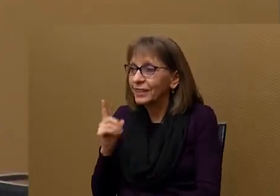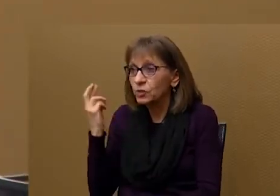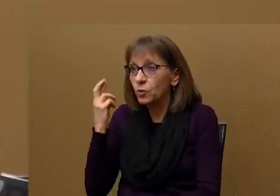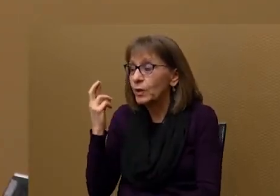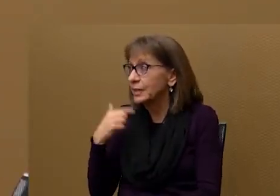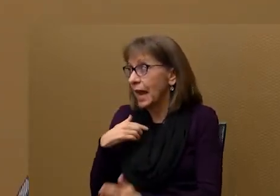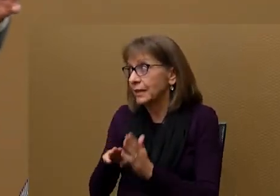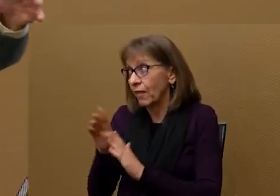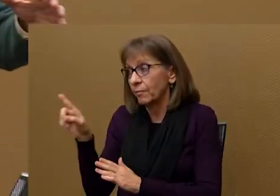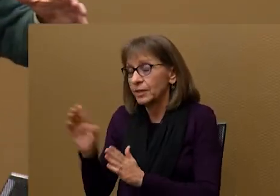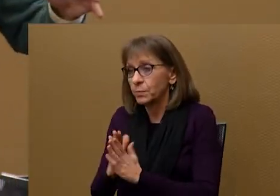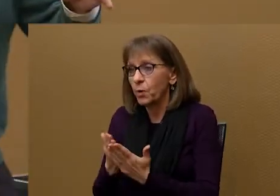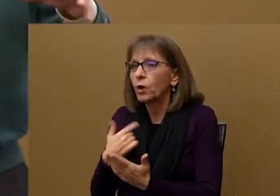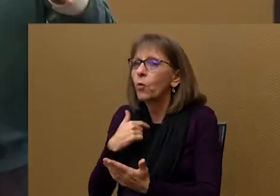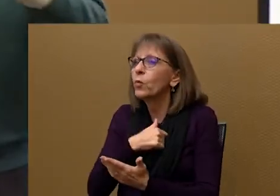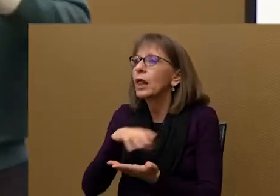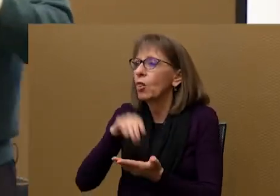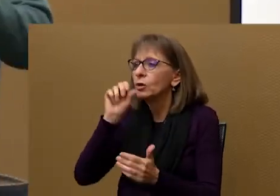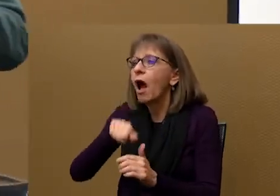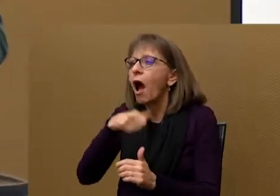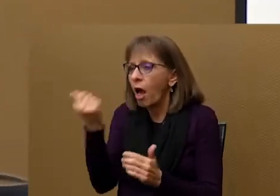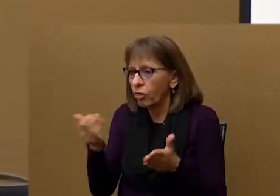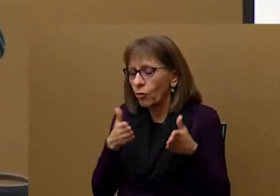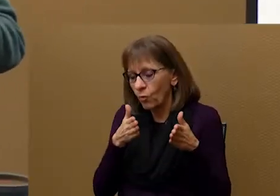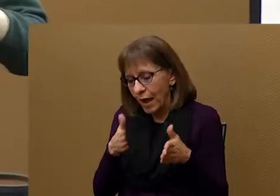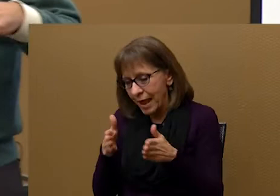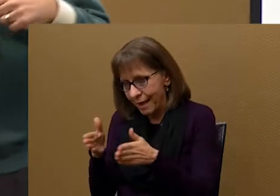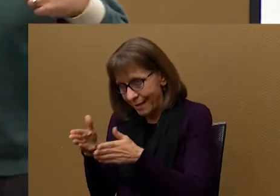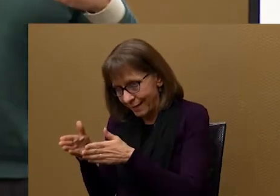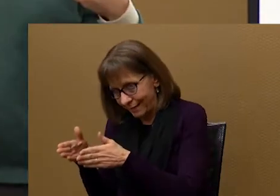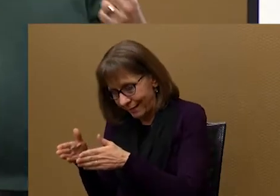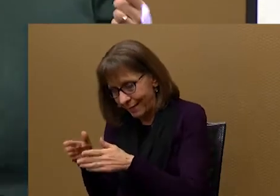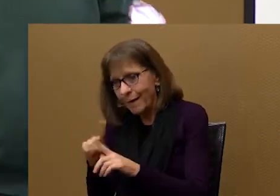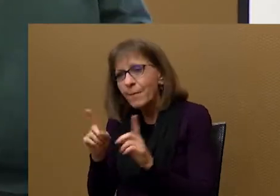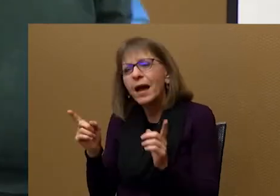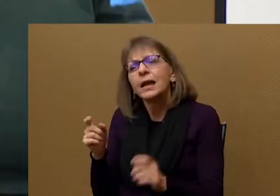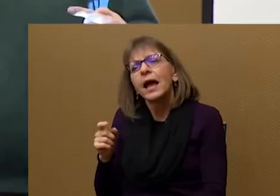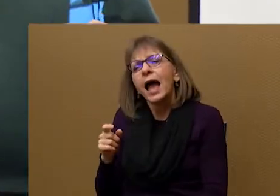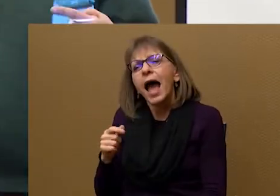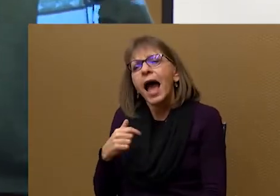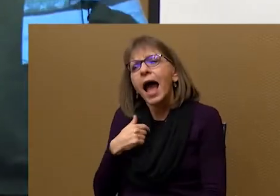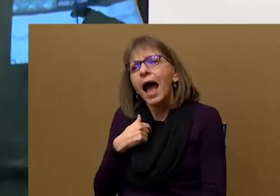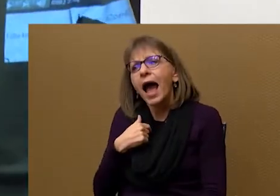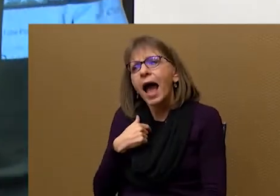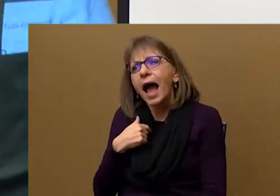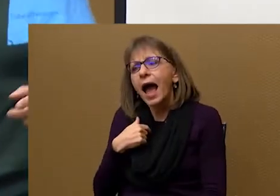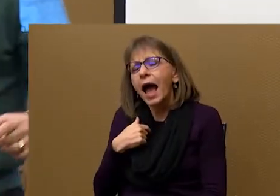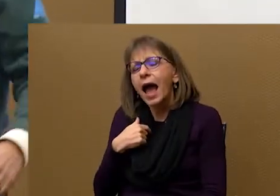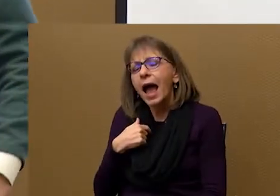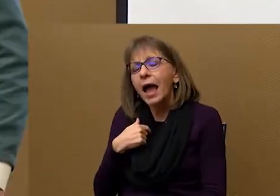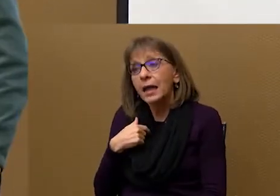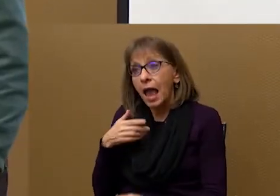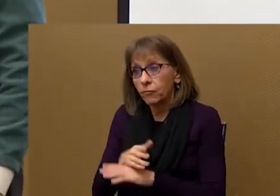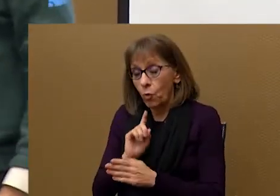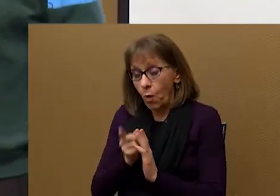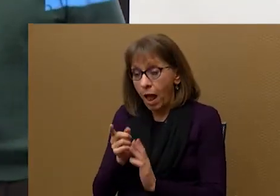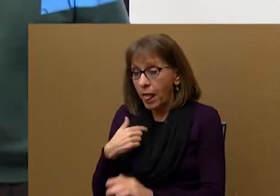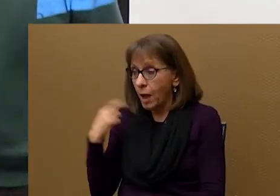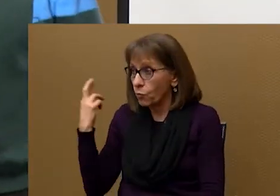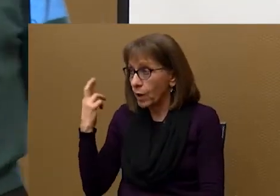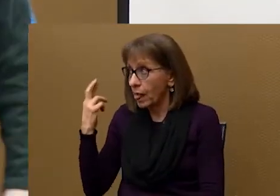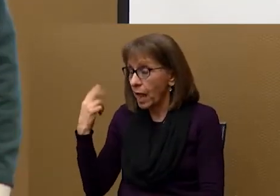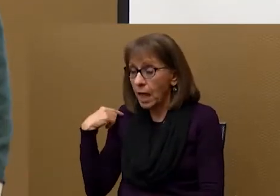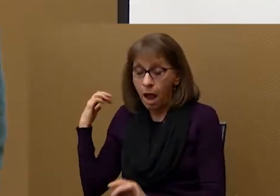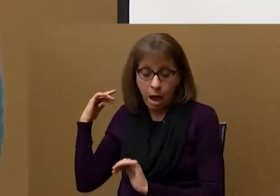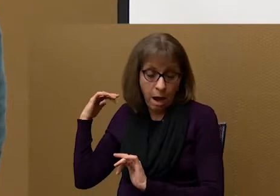I developed this. We learned other alternatives. But I came after a while to realize that when I was going down